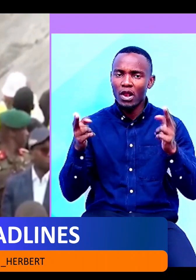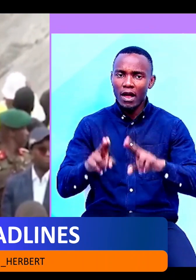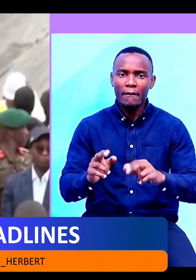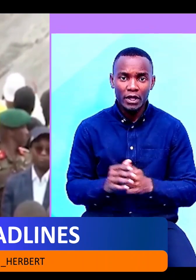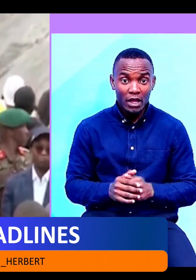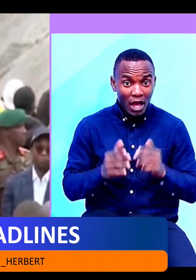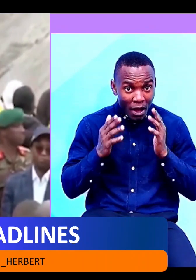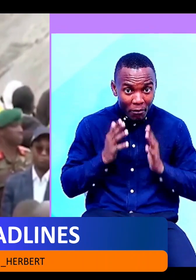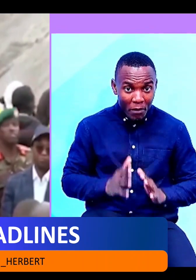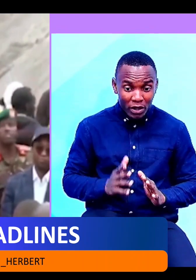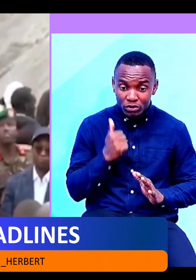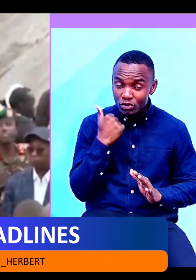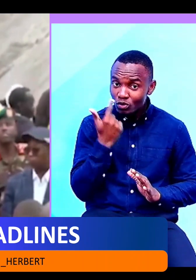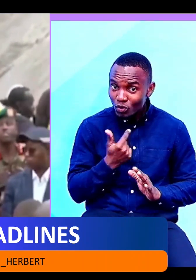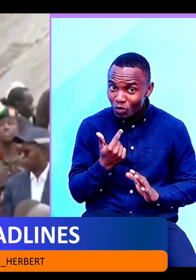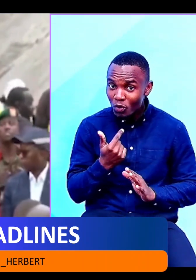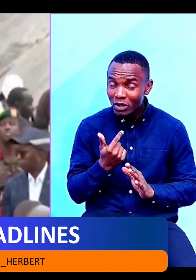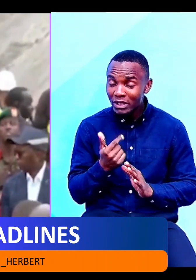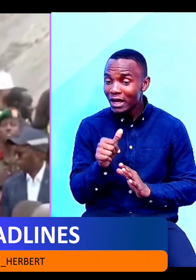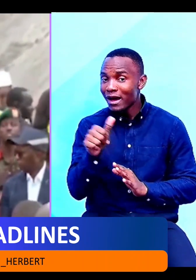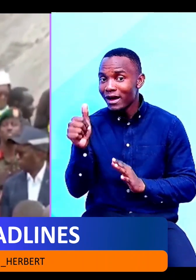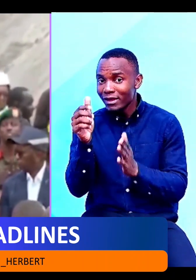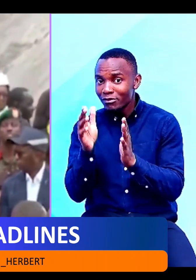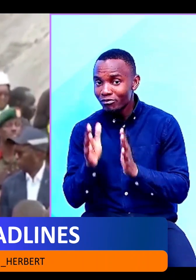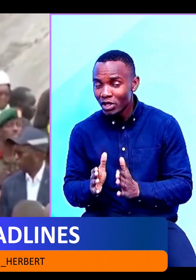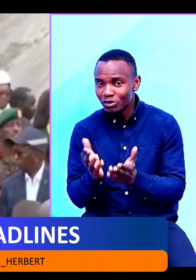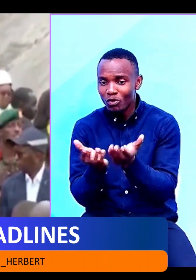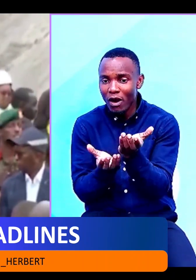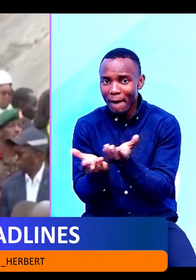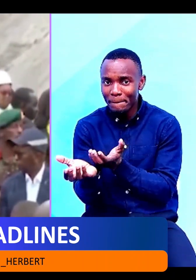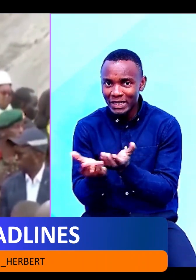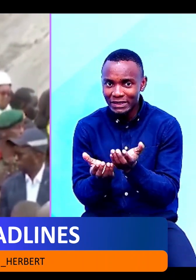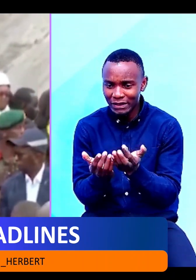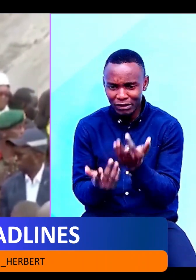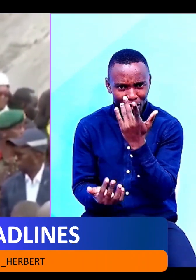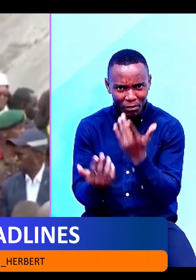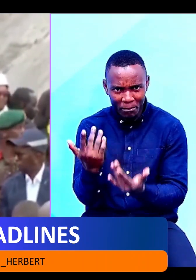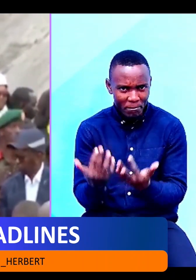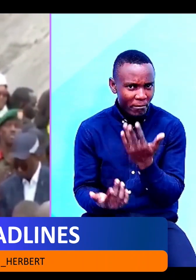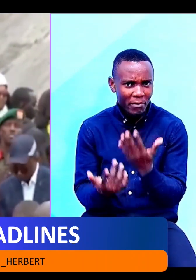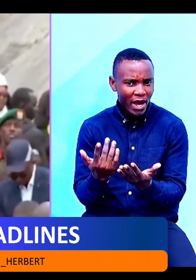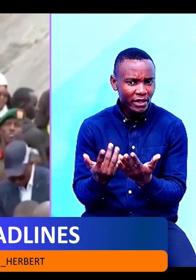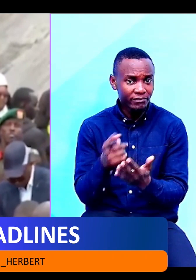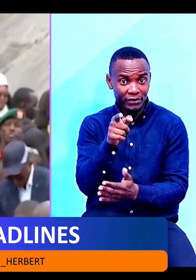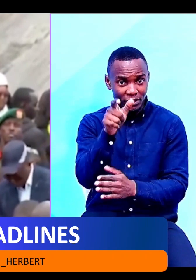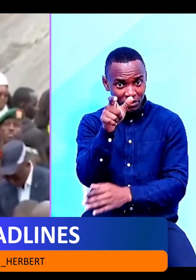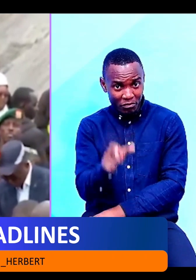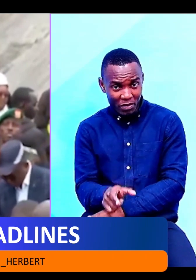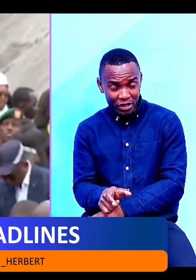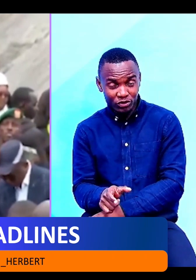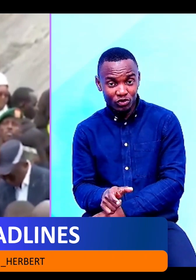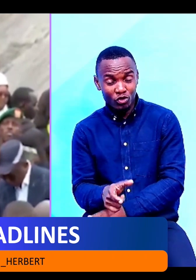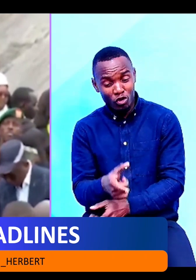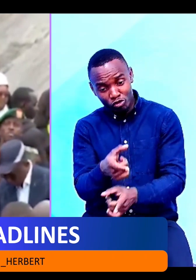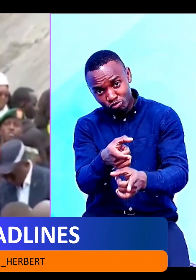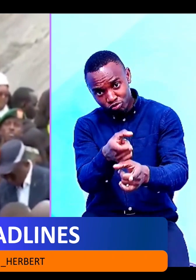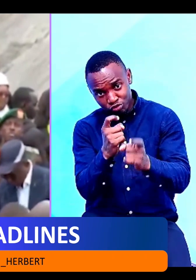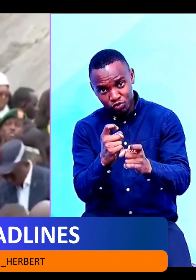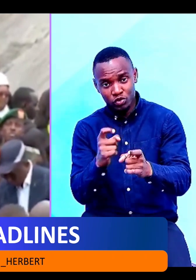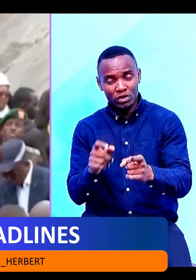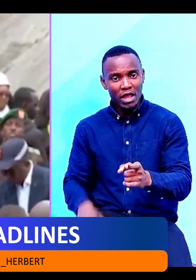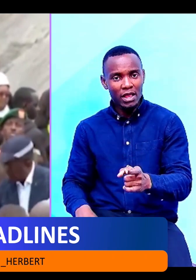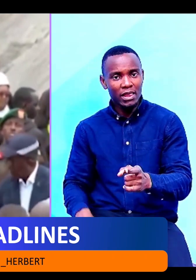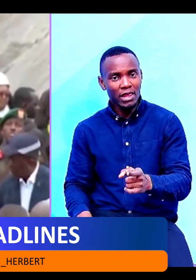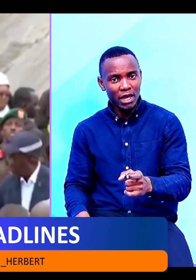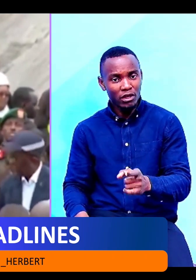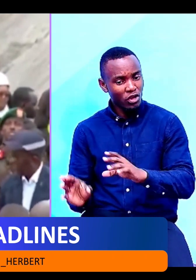kuchoma biashara ya mtu, anaenda kuchoma mali ya watu wengine. Mtu kama huyo apigwe risasi miguu, aende